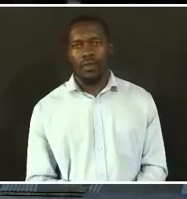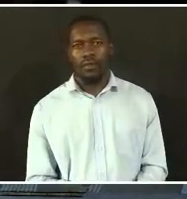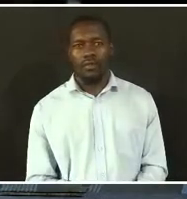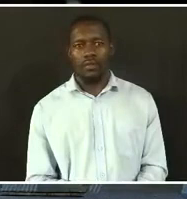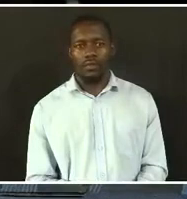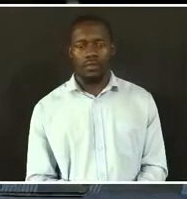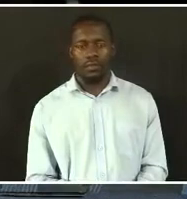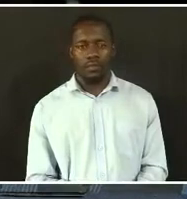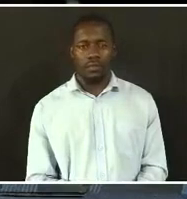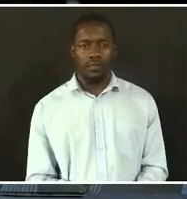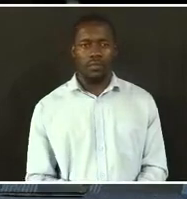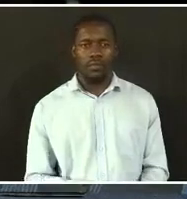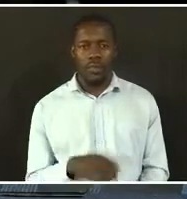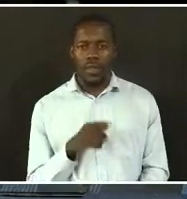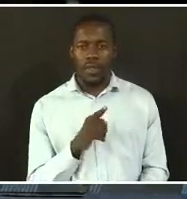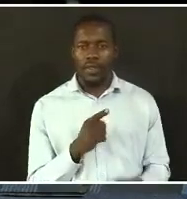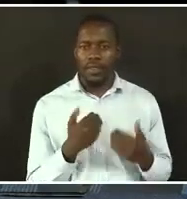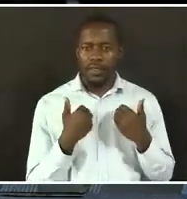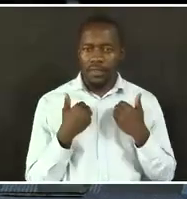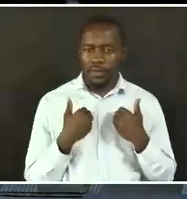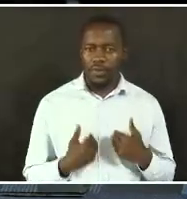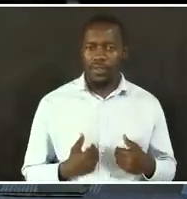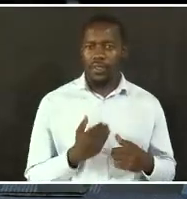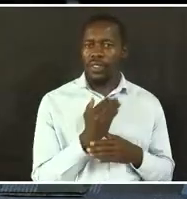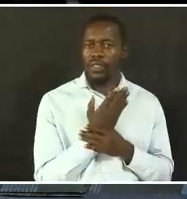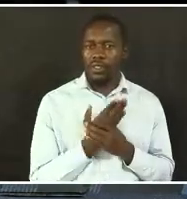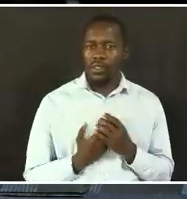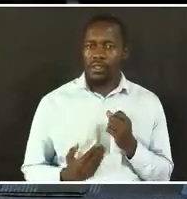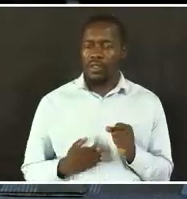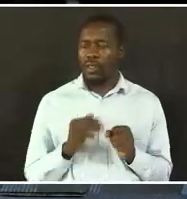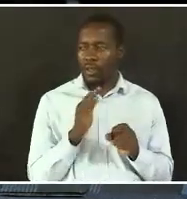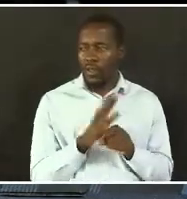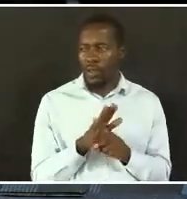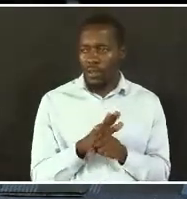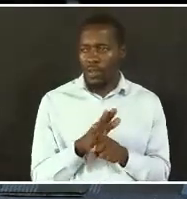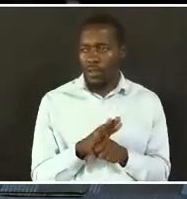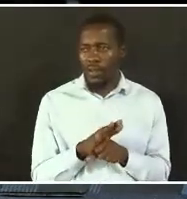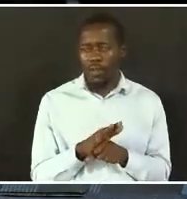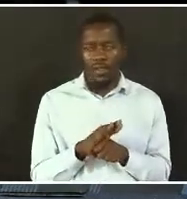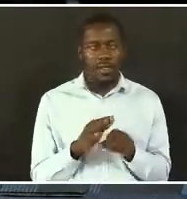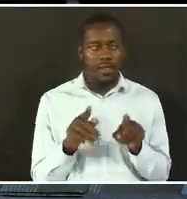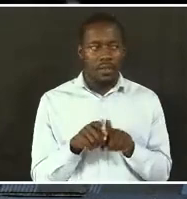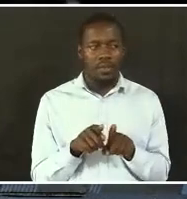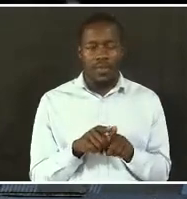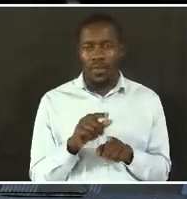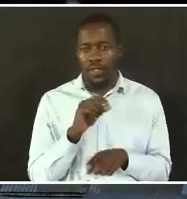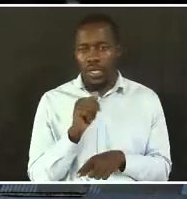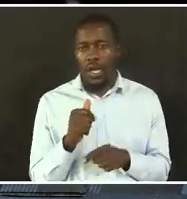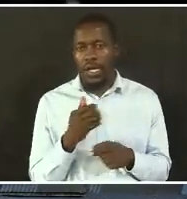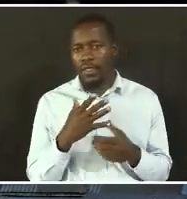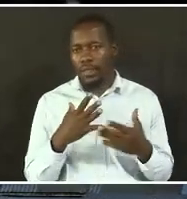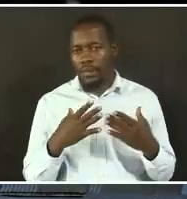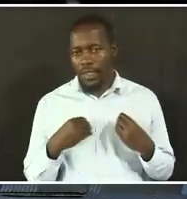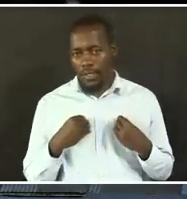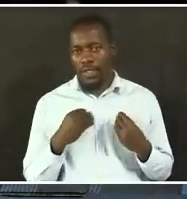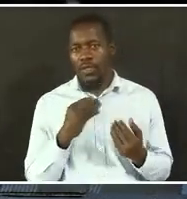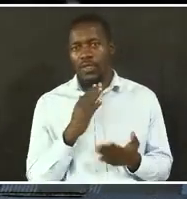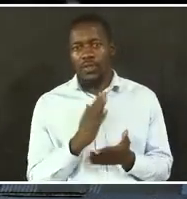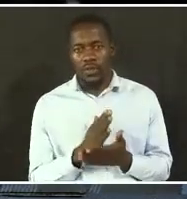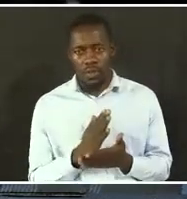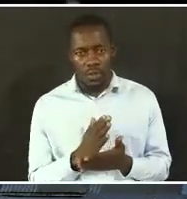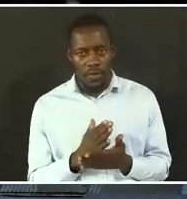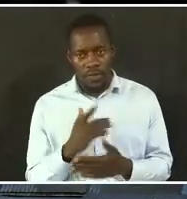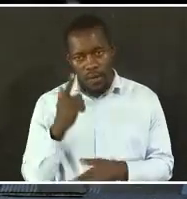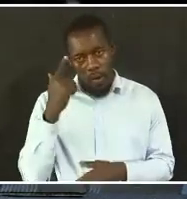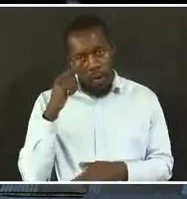denial of the situation in which they are. This is someone who has not accepted the reality of